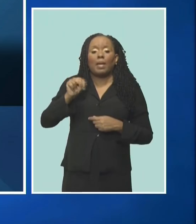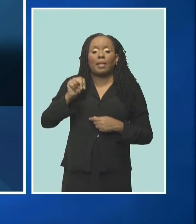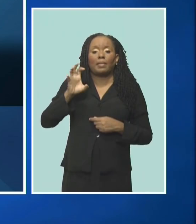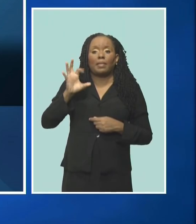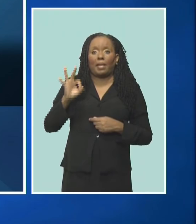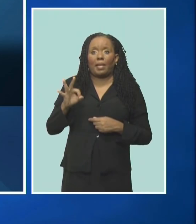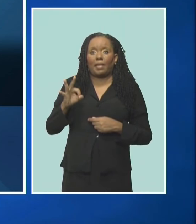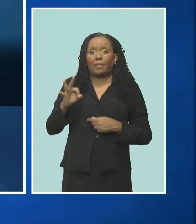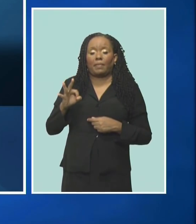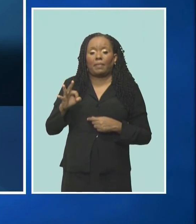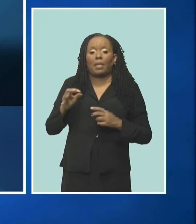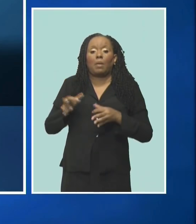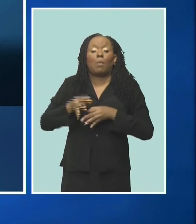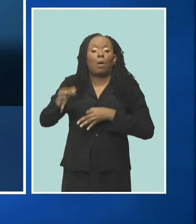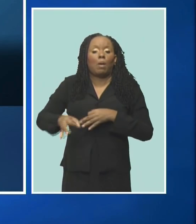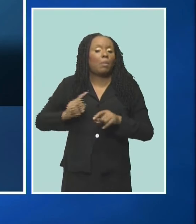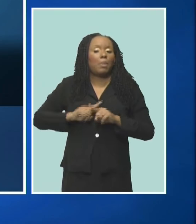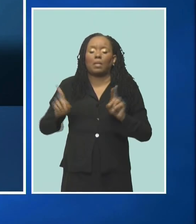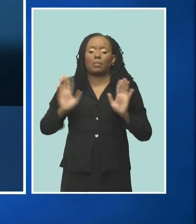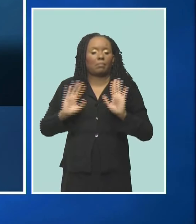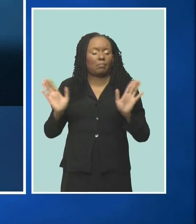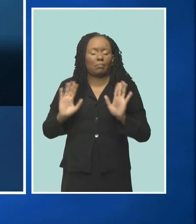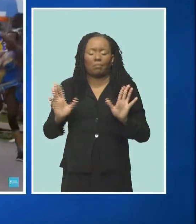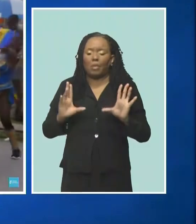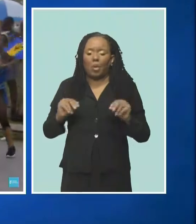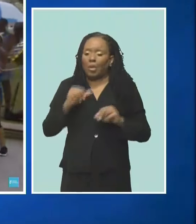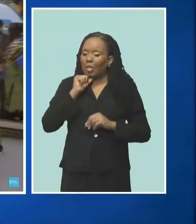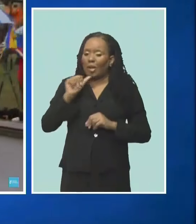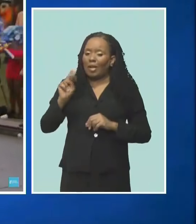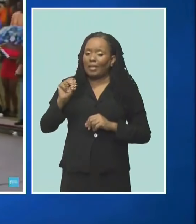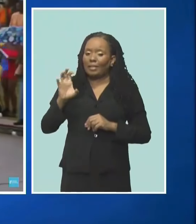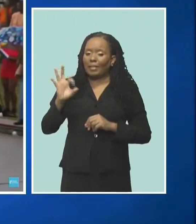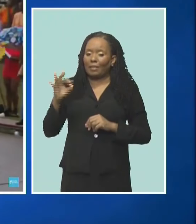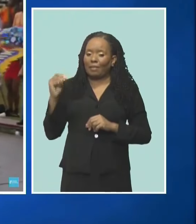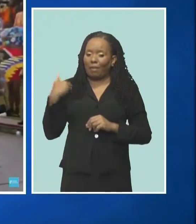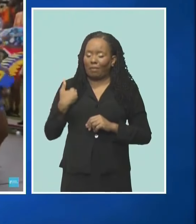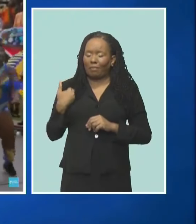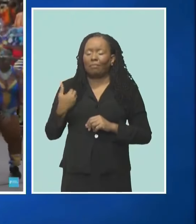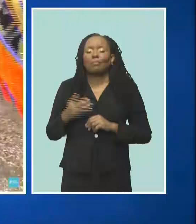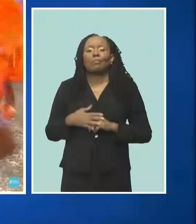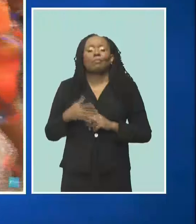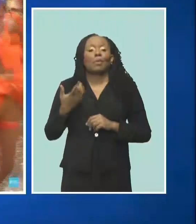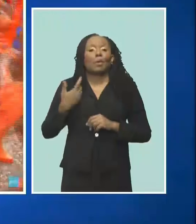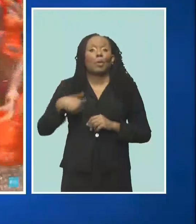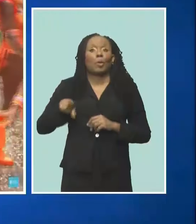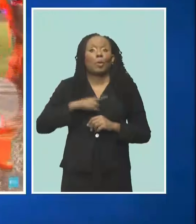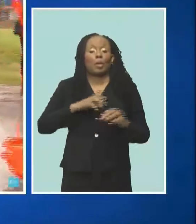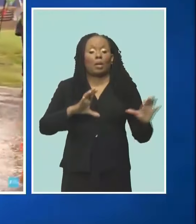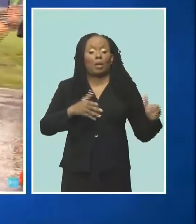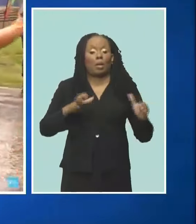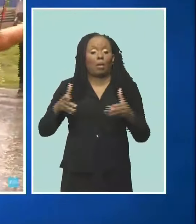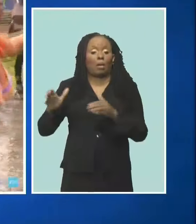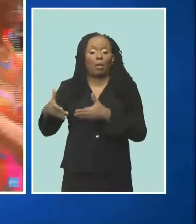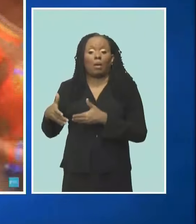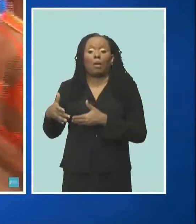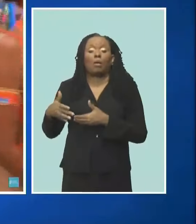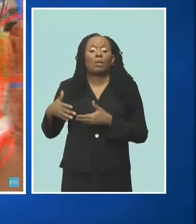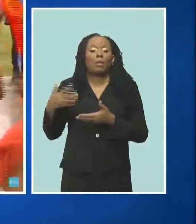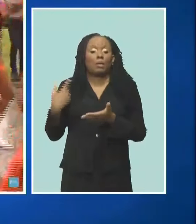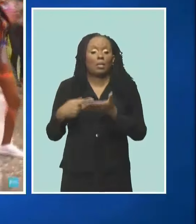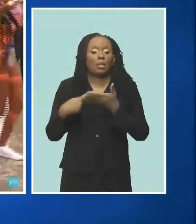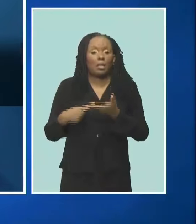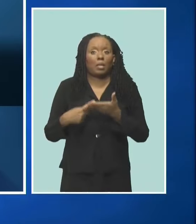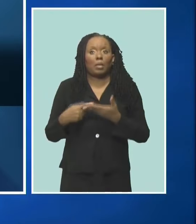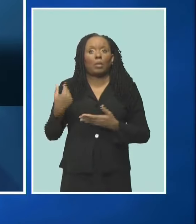we agreed. They asked the questions and we agreed because everybody was worried